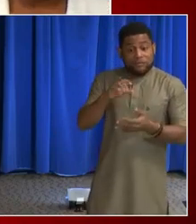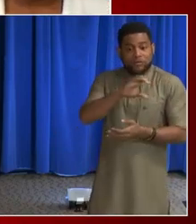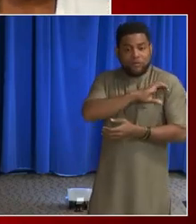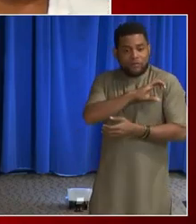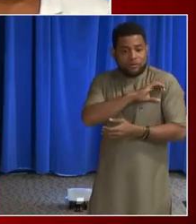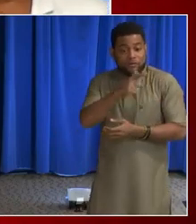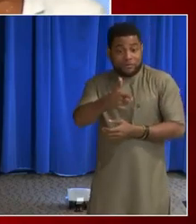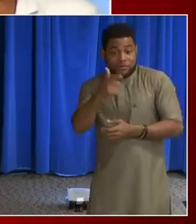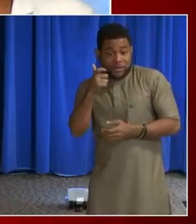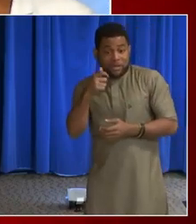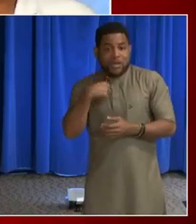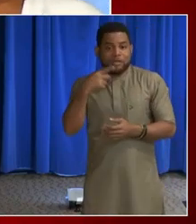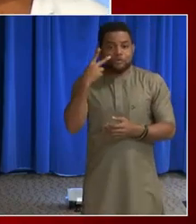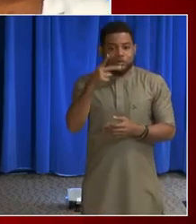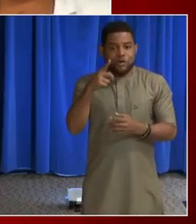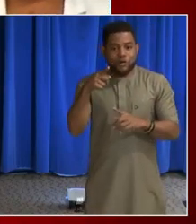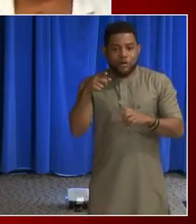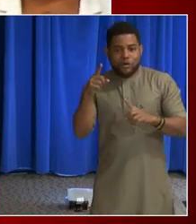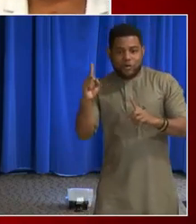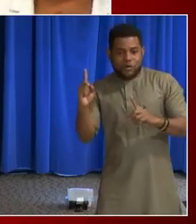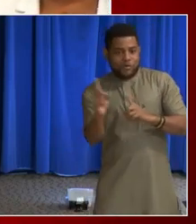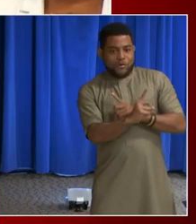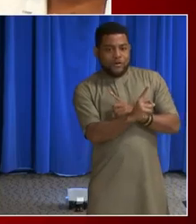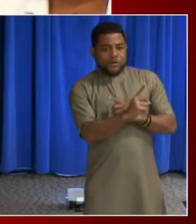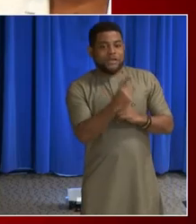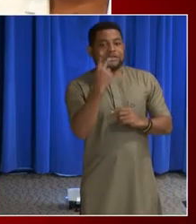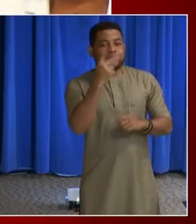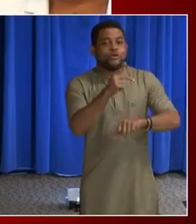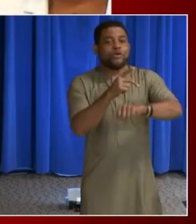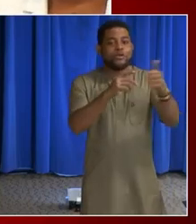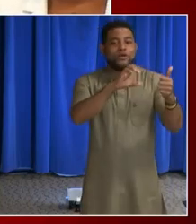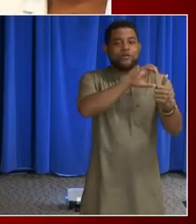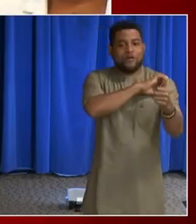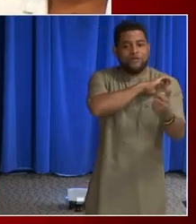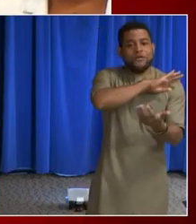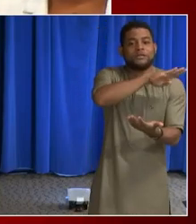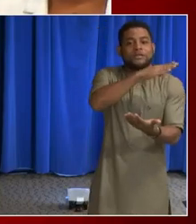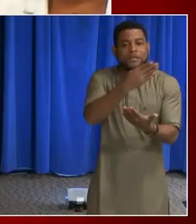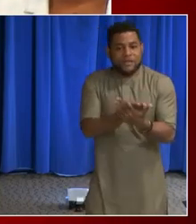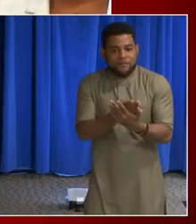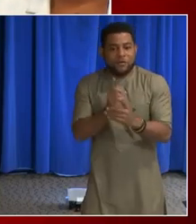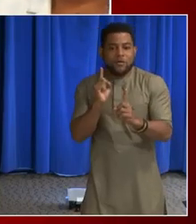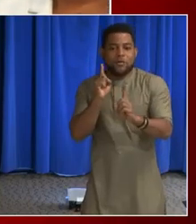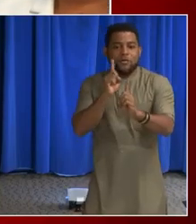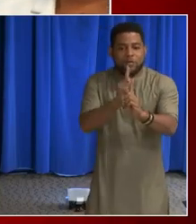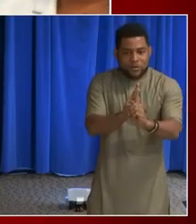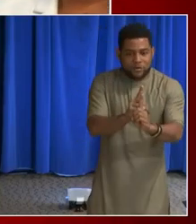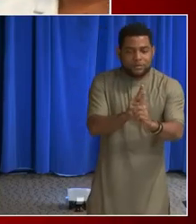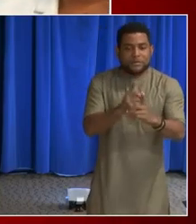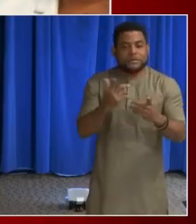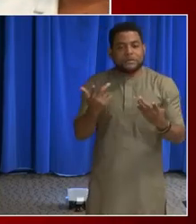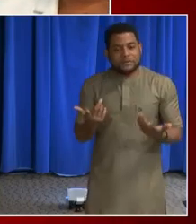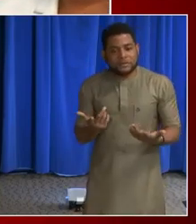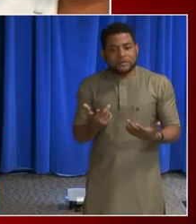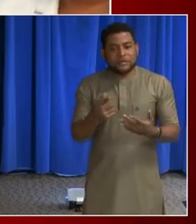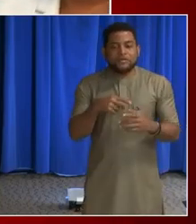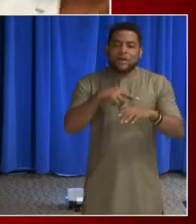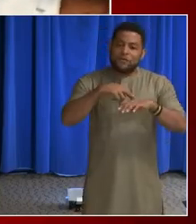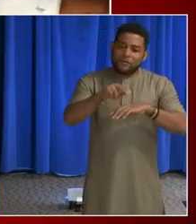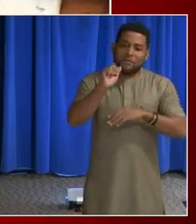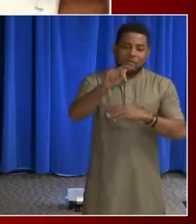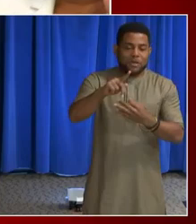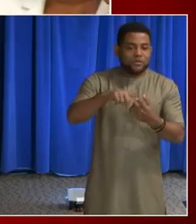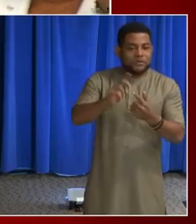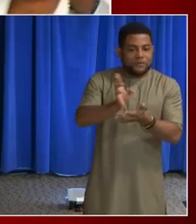see when he turns around the body one camera, you see another officer who's walking up. I just will refer everyone back to the video.